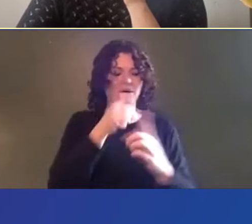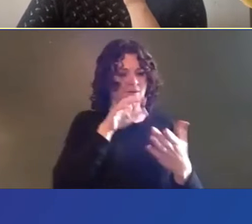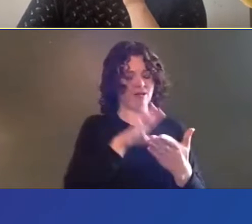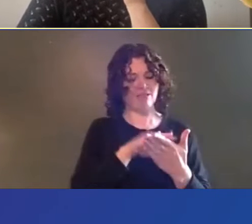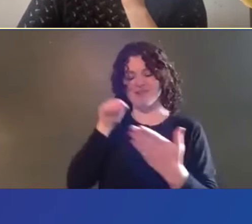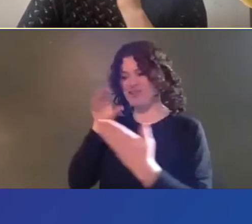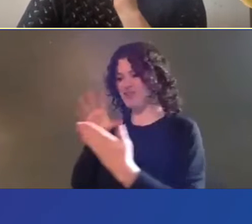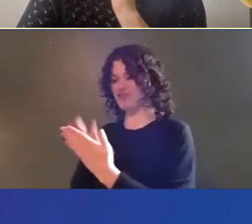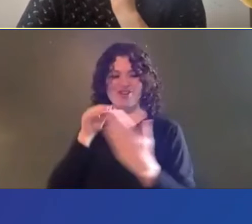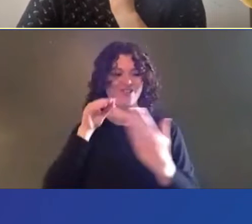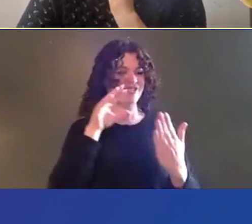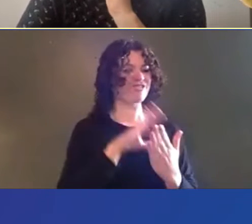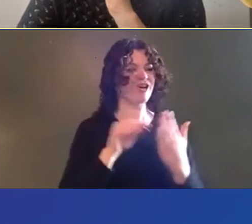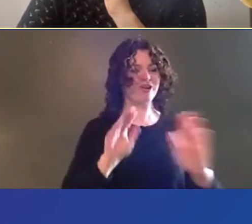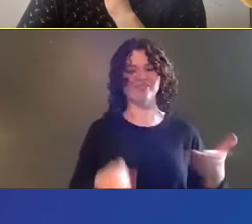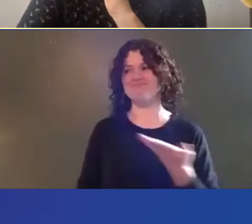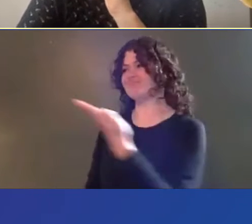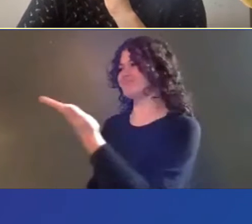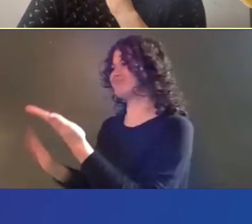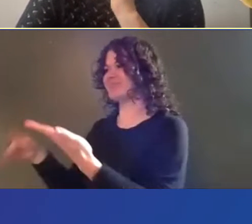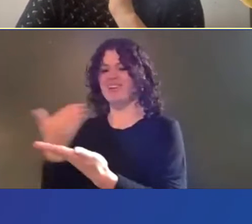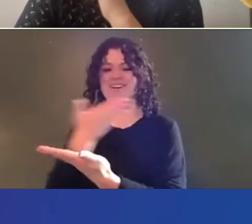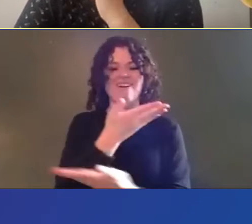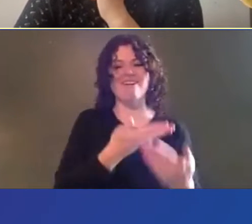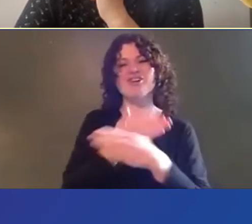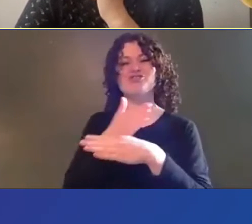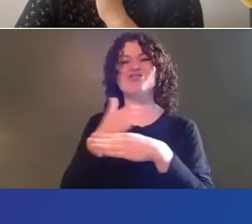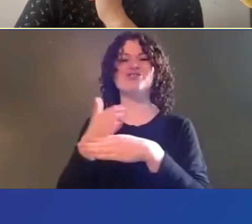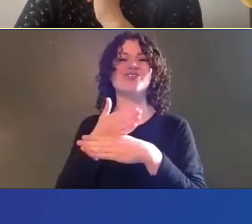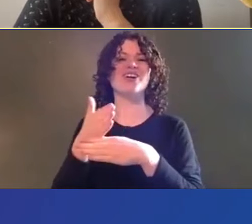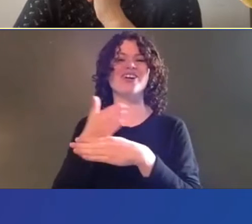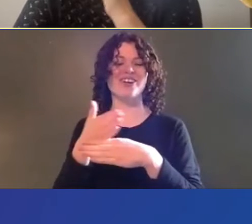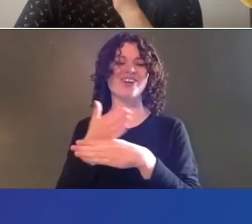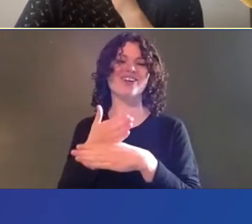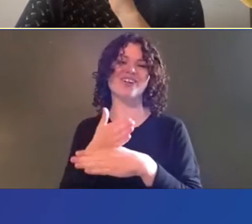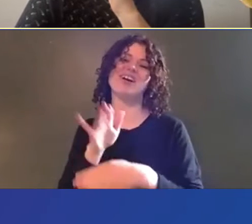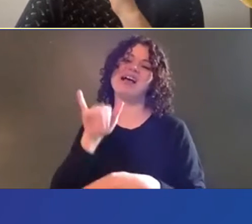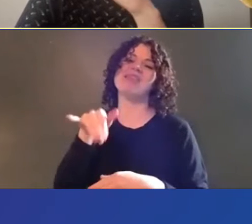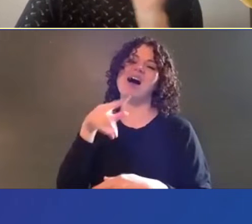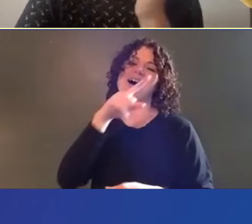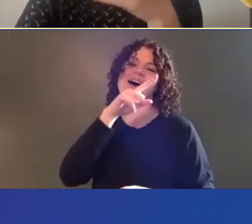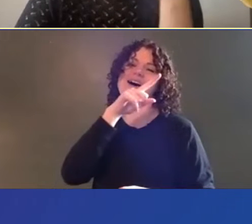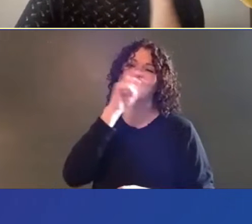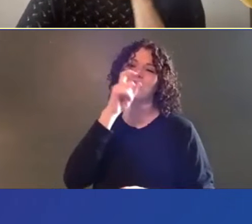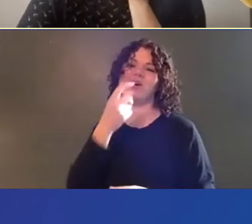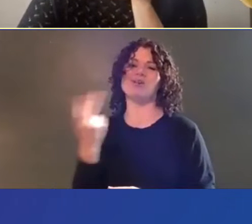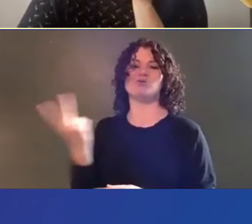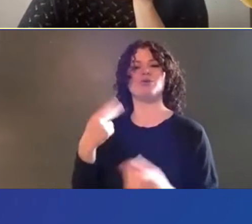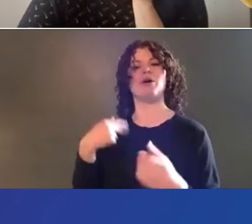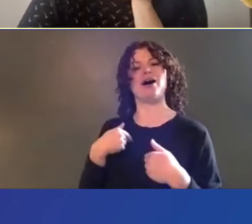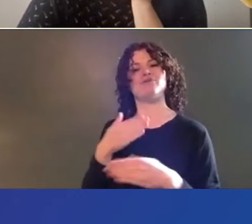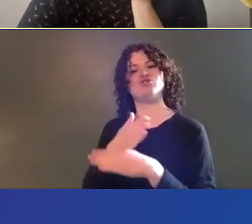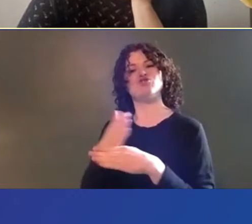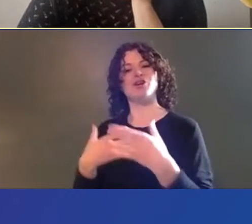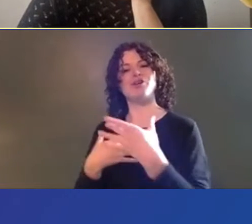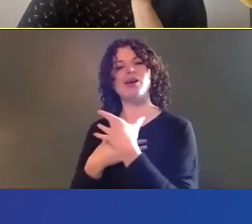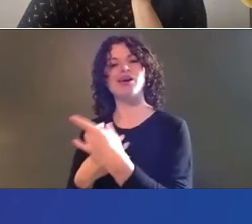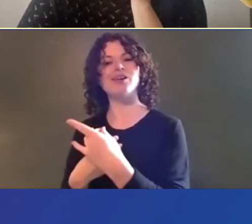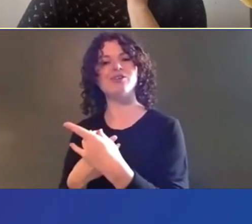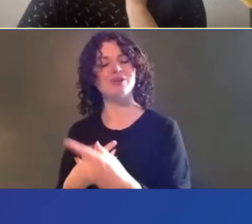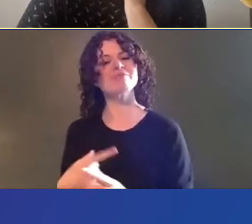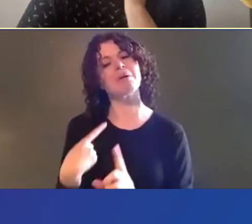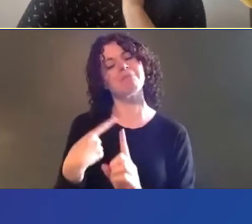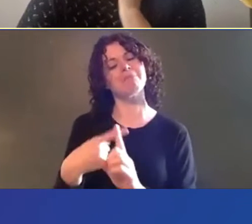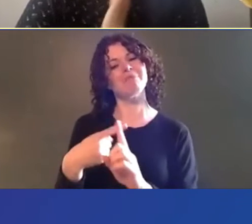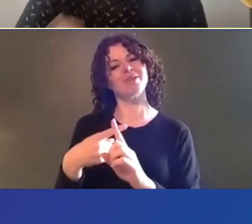then we've been able to share those with each other, partly because we have shared interests, but also I think with the wider dance community as we go